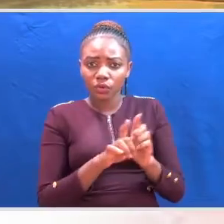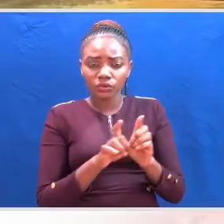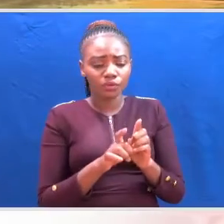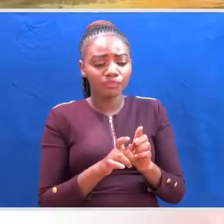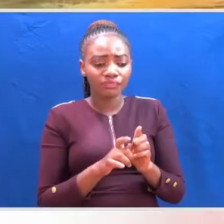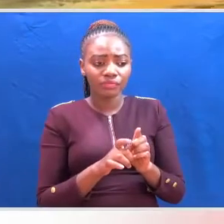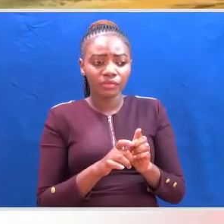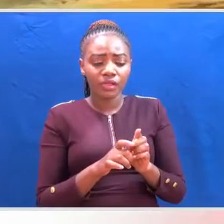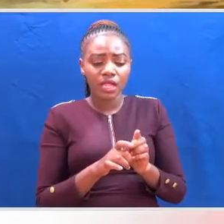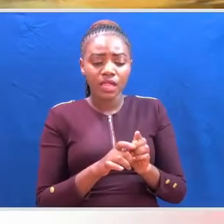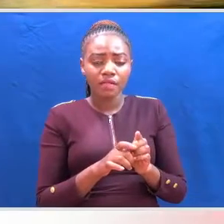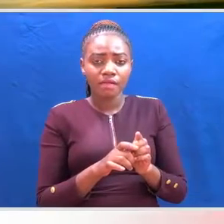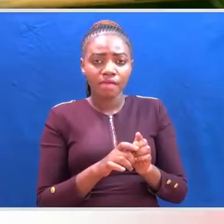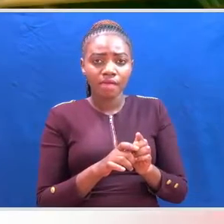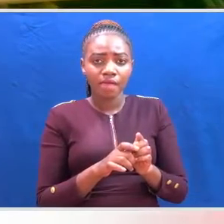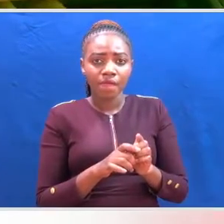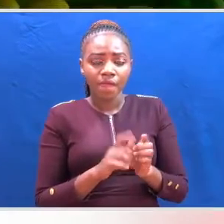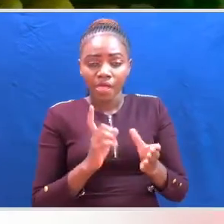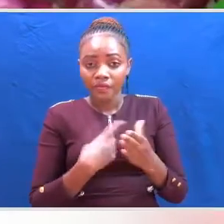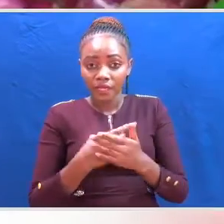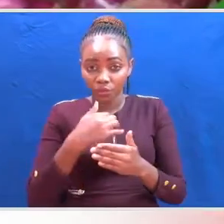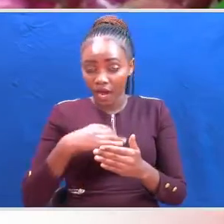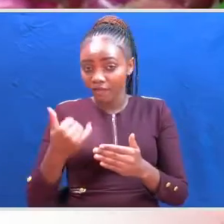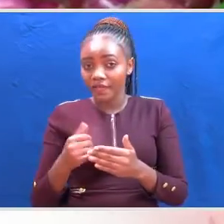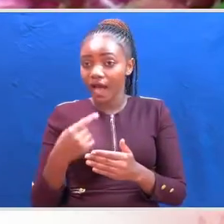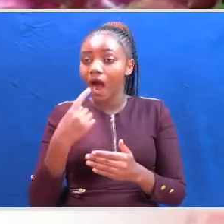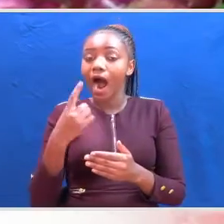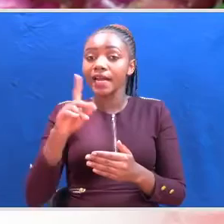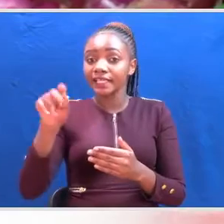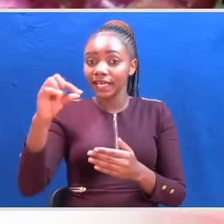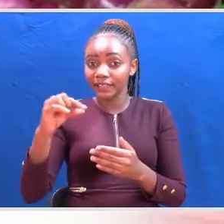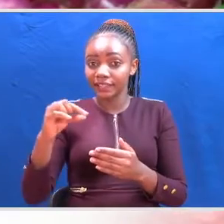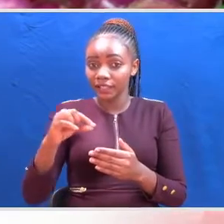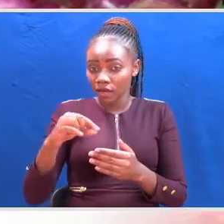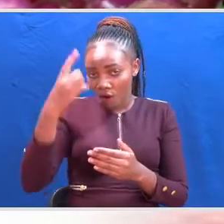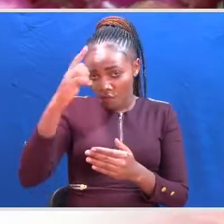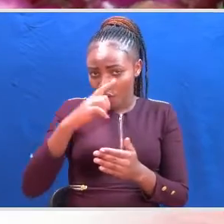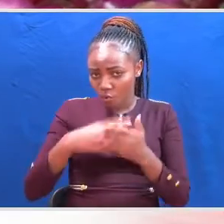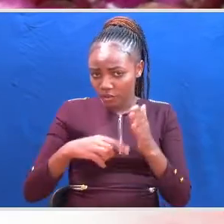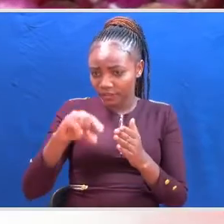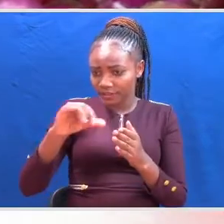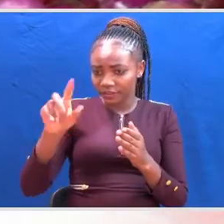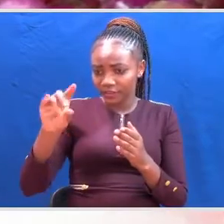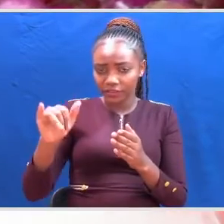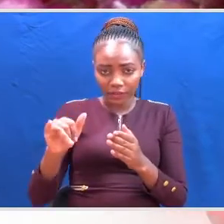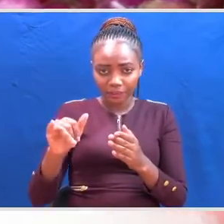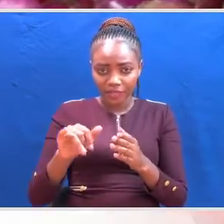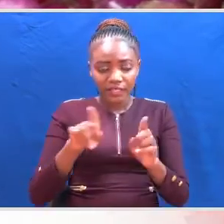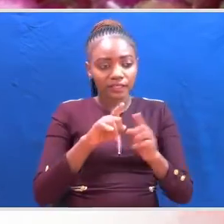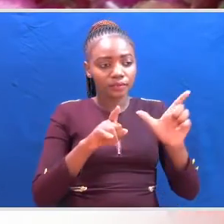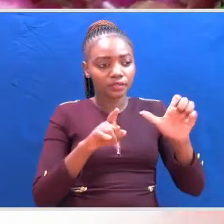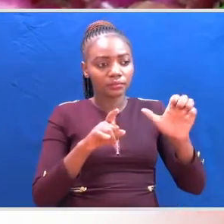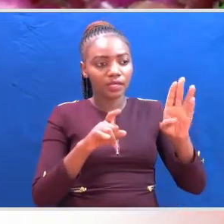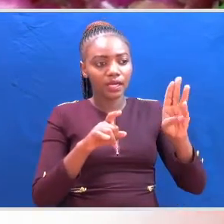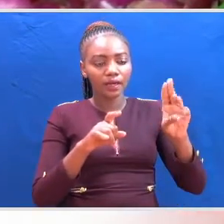like over 100 kgs of ginger in a day. Lemon, we could sell also like about 50 kgs. And